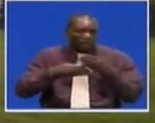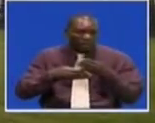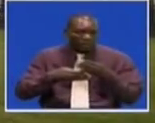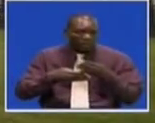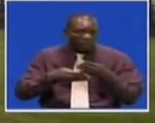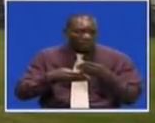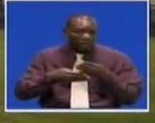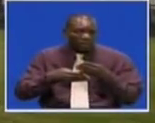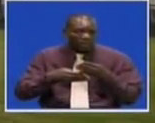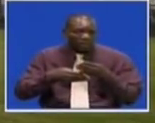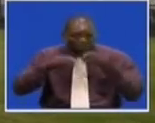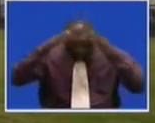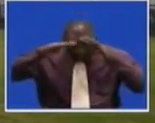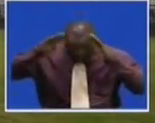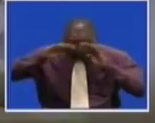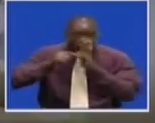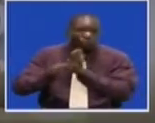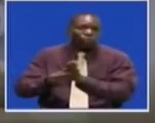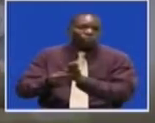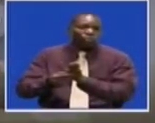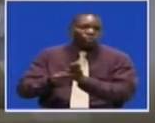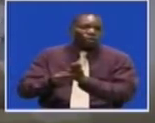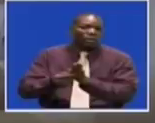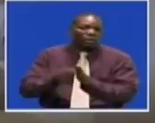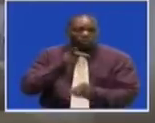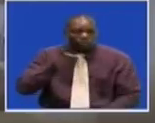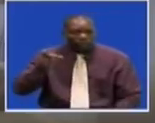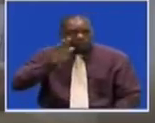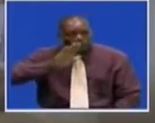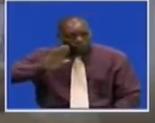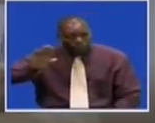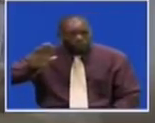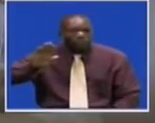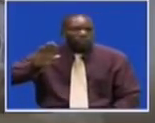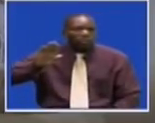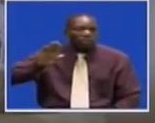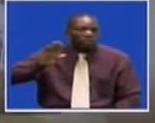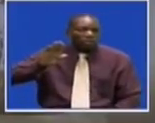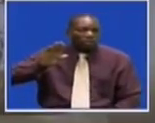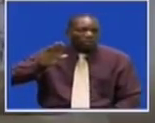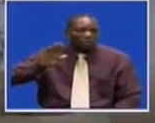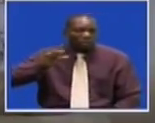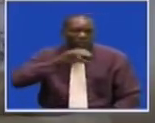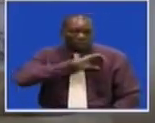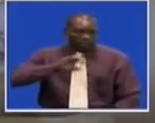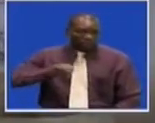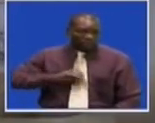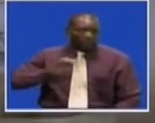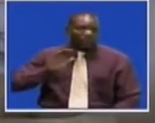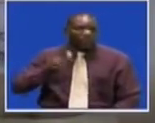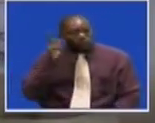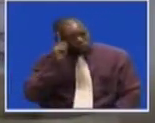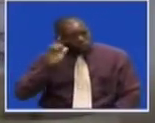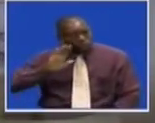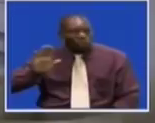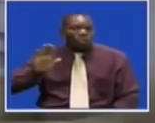this was by purporting to show that the said properties belong to Cheetah Lodges Limited, a company where